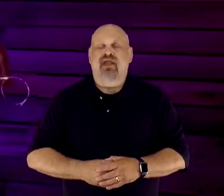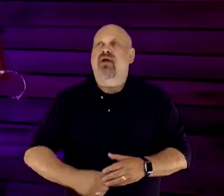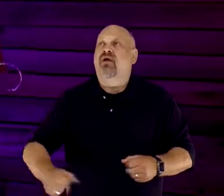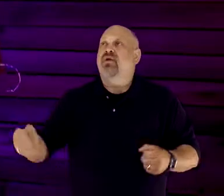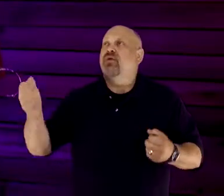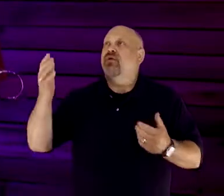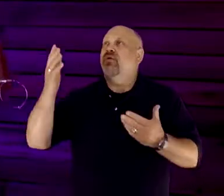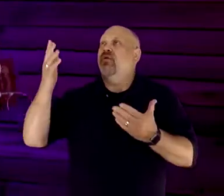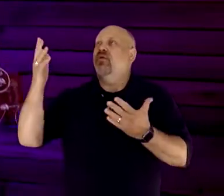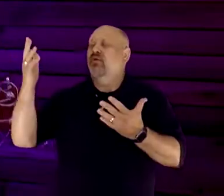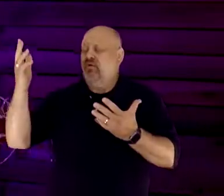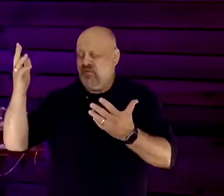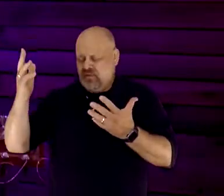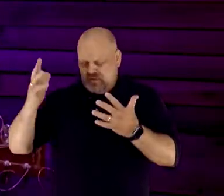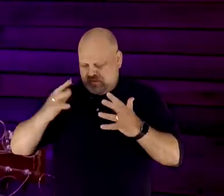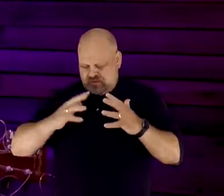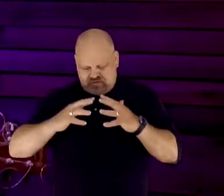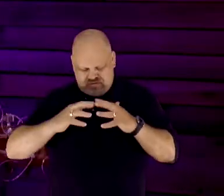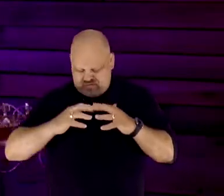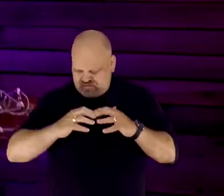You unravel me